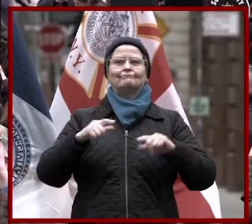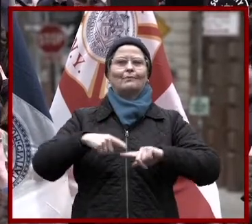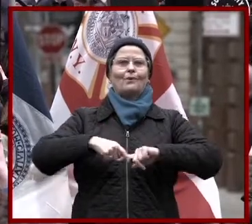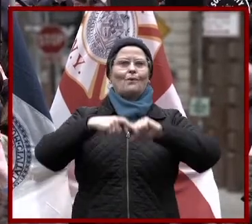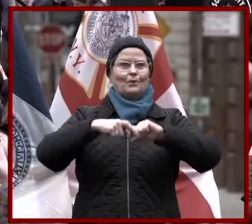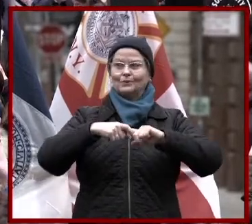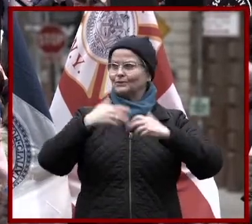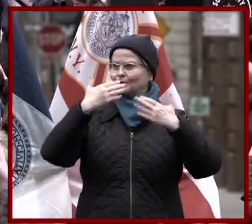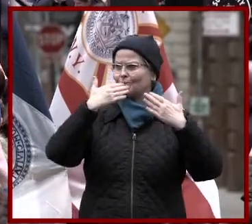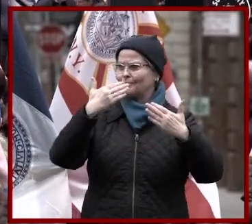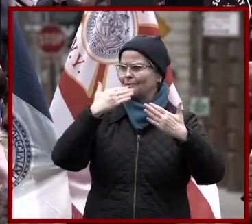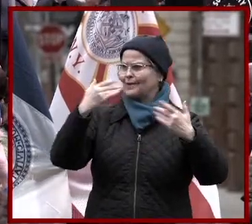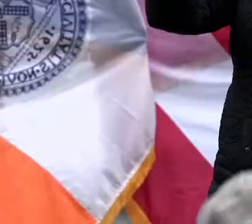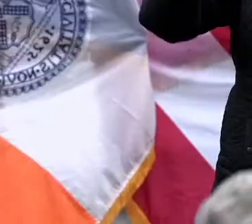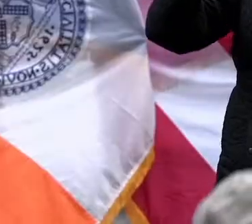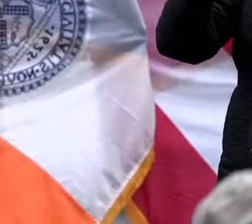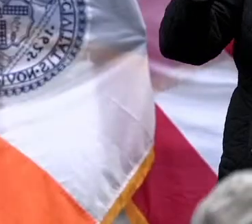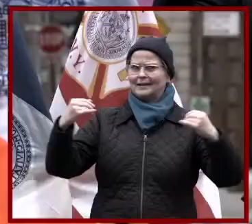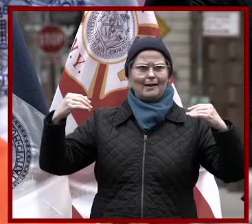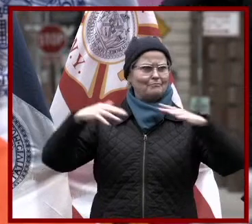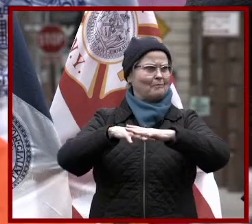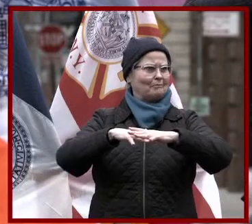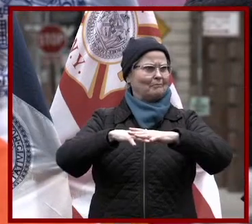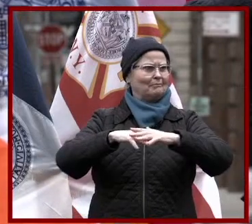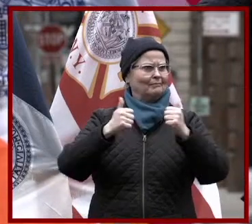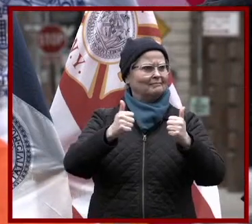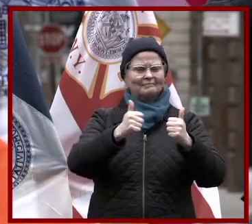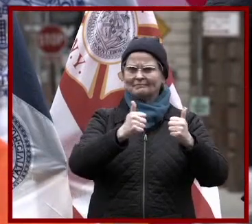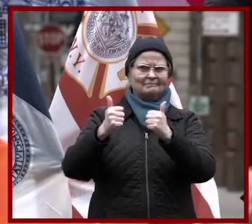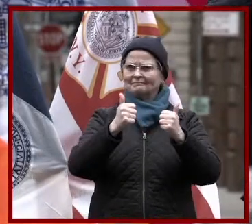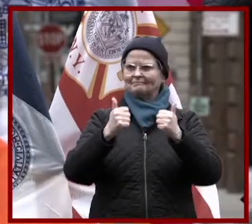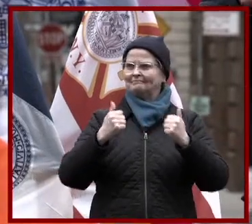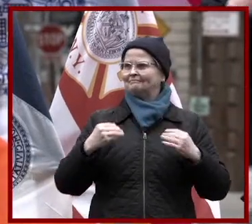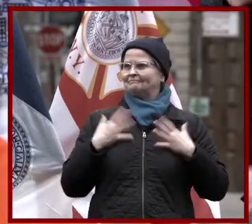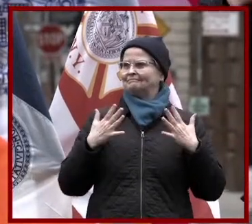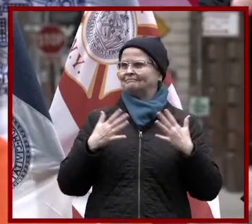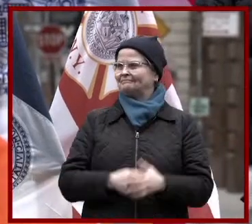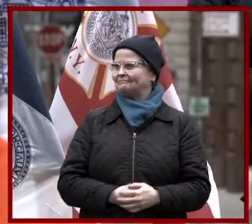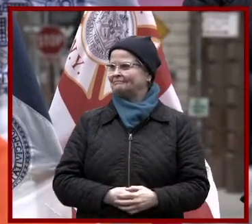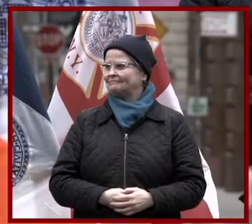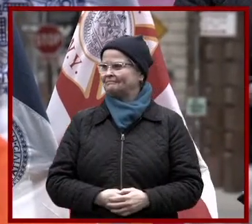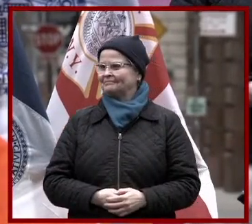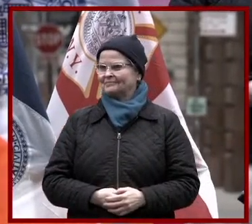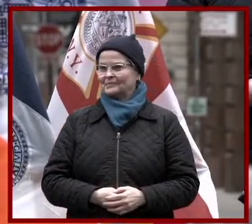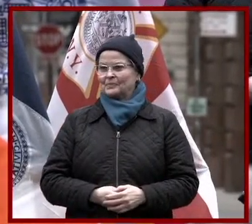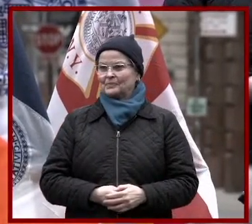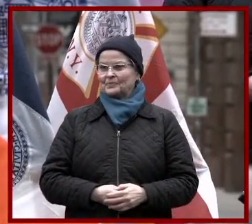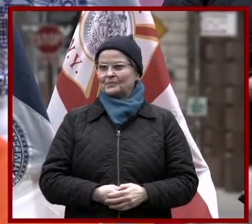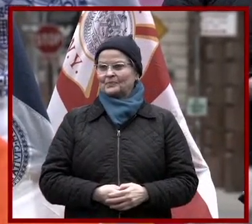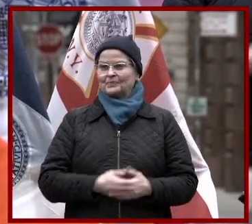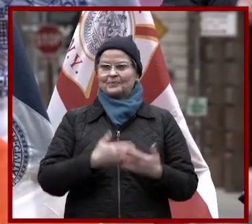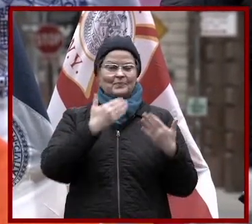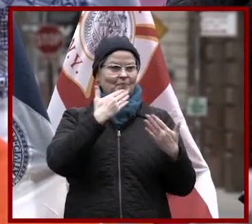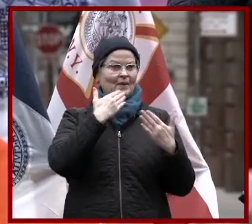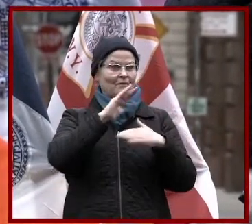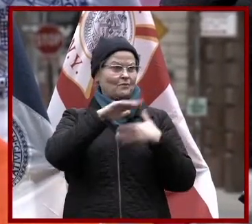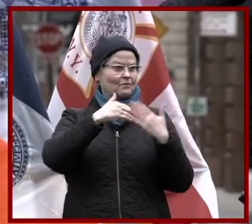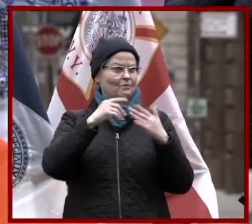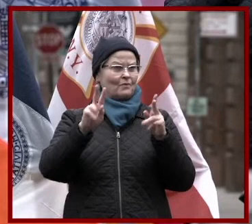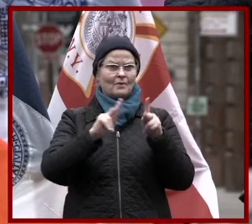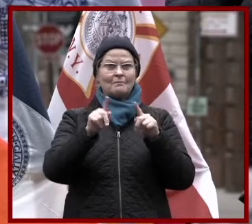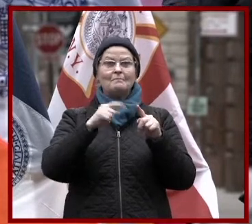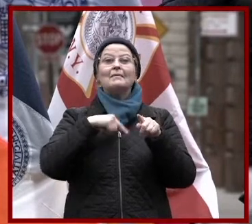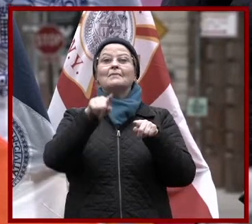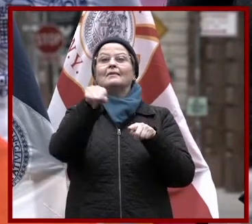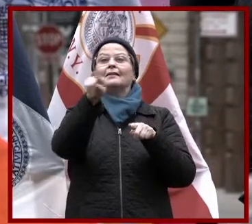And thank you so much for coming. And thank you for all of the folks that are watching